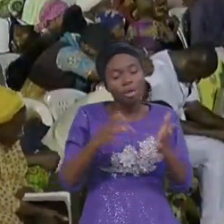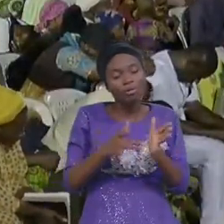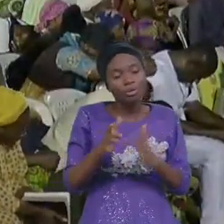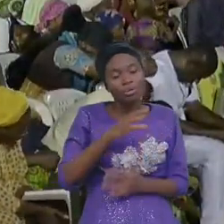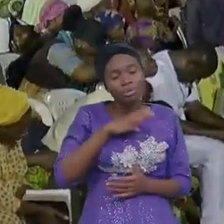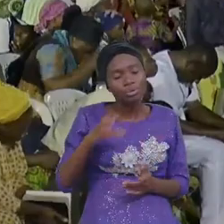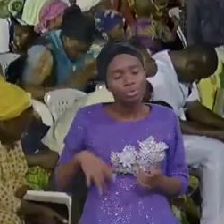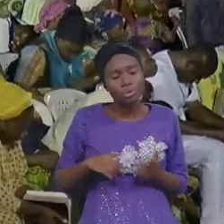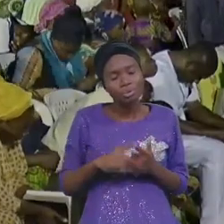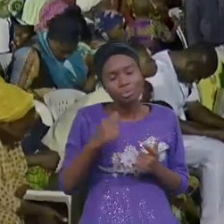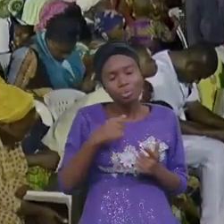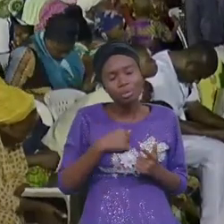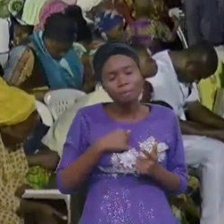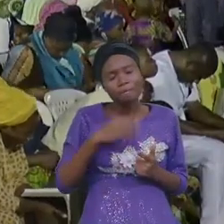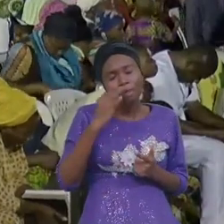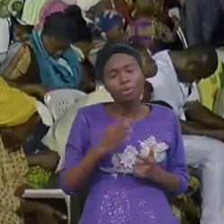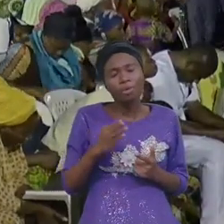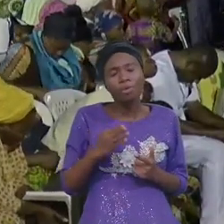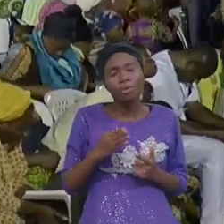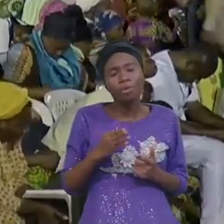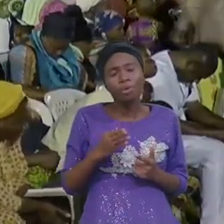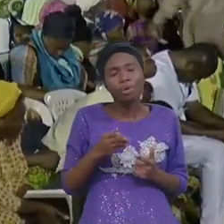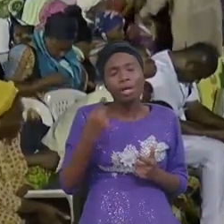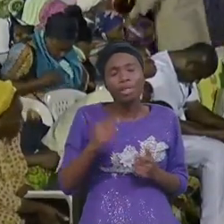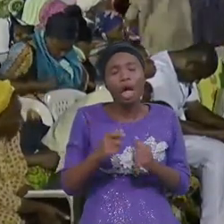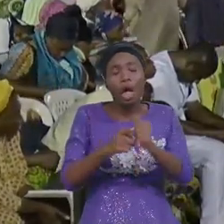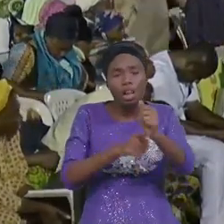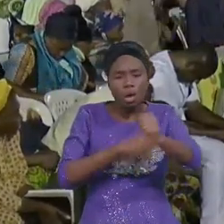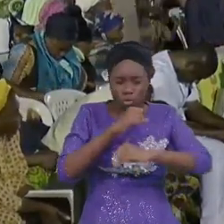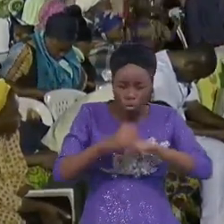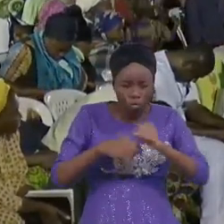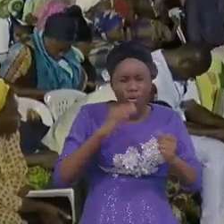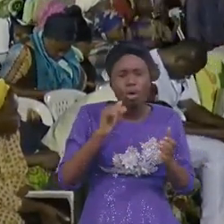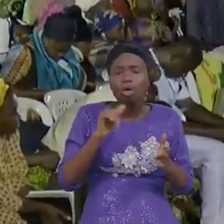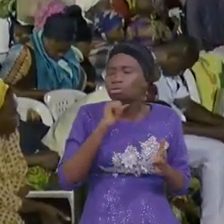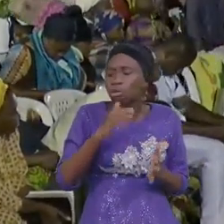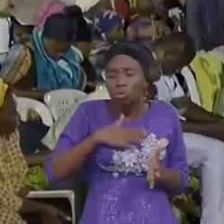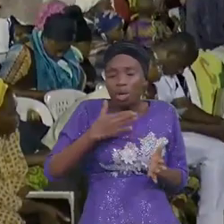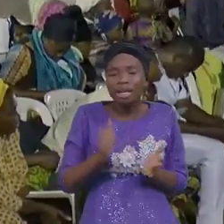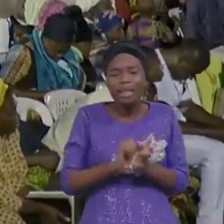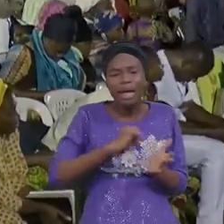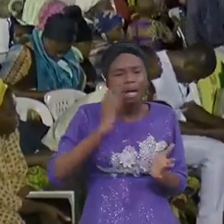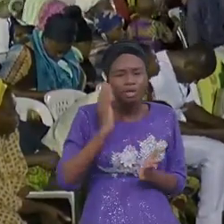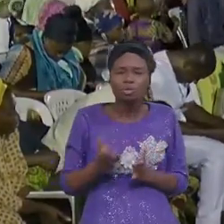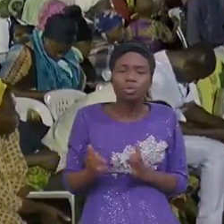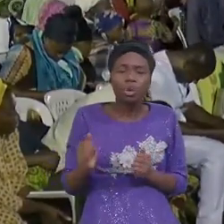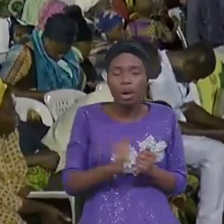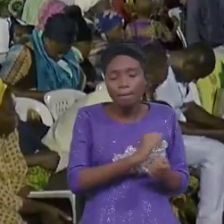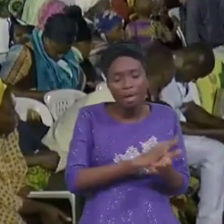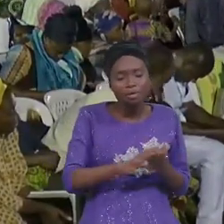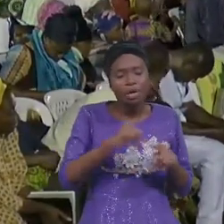me. You have been long suffering, not willing that I should perish, but that I should come